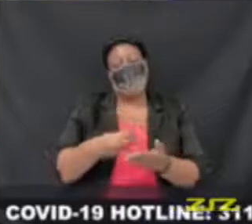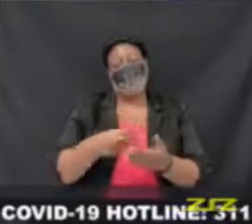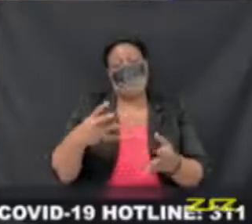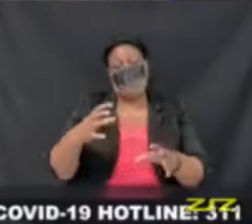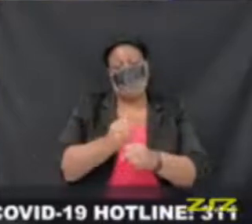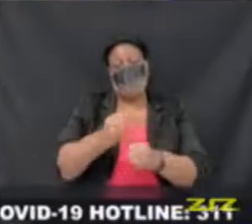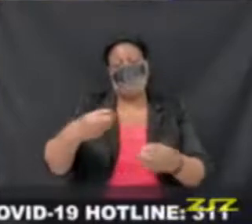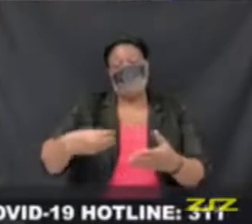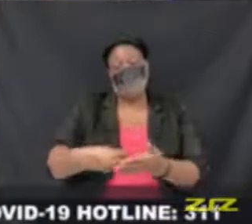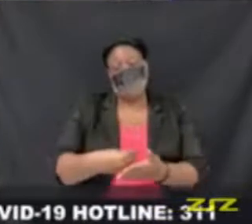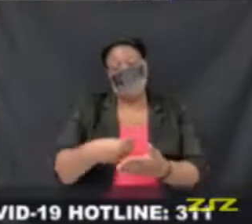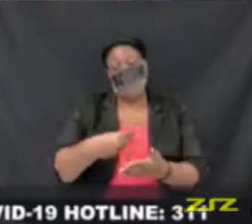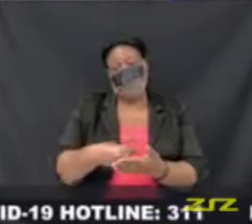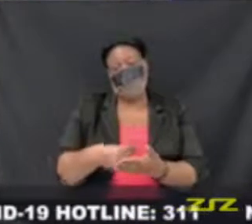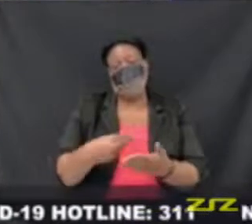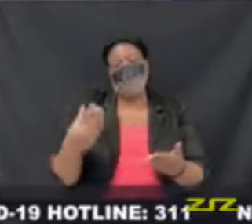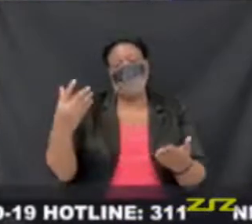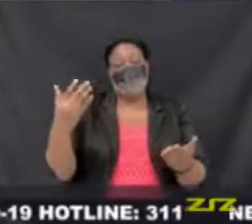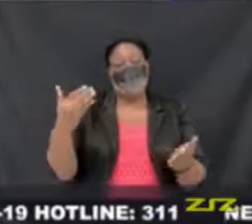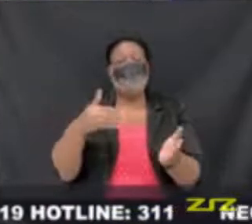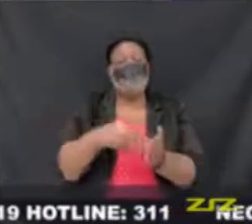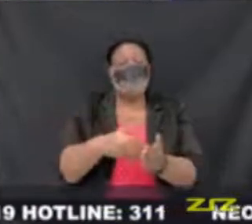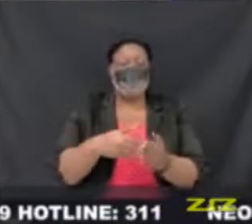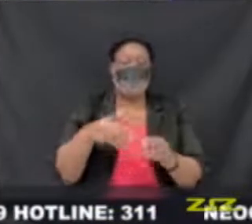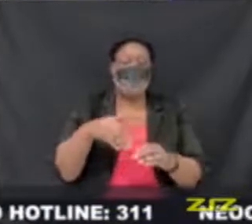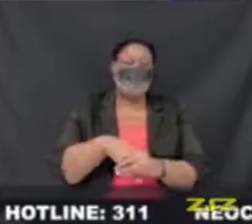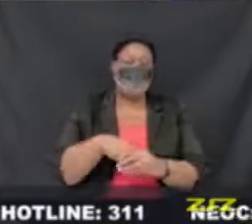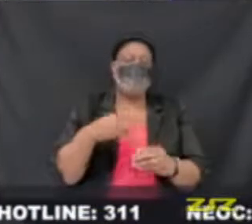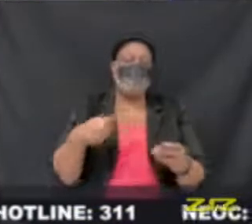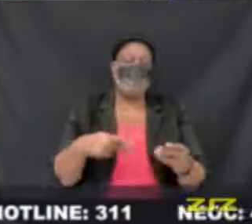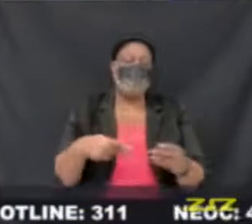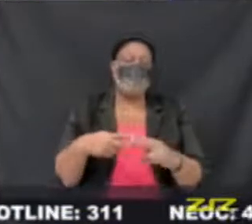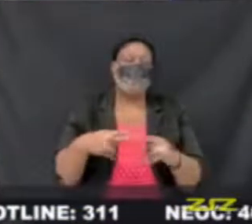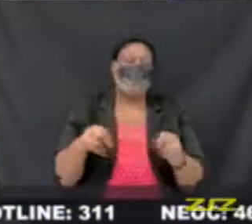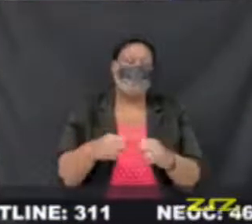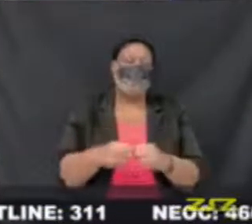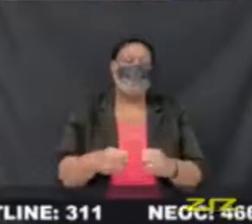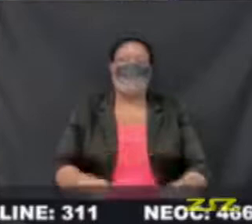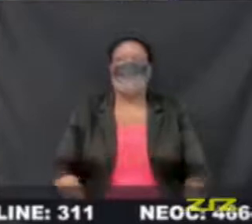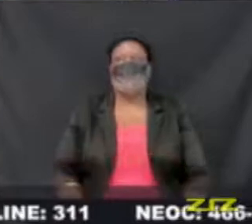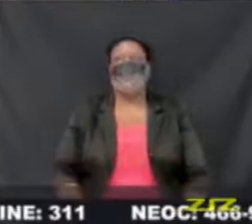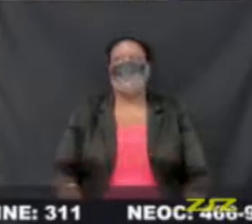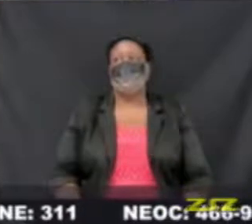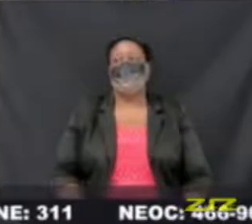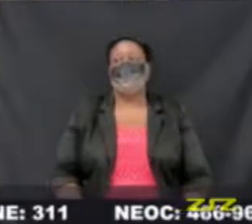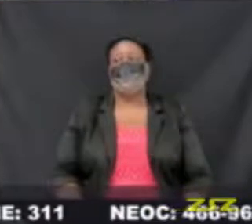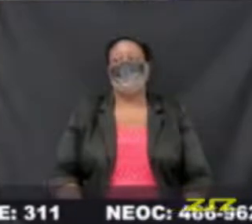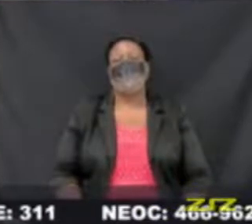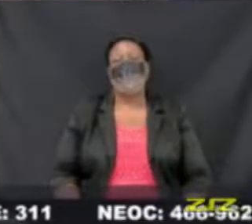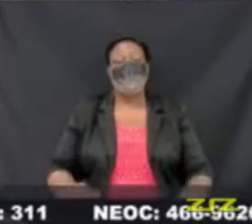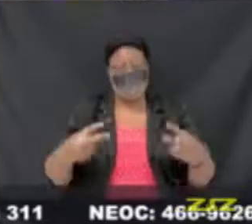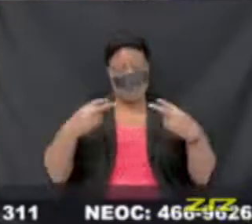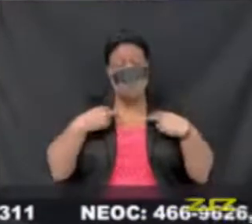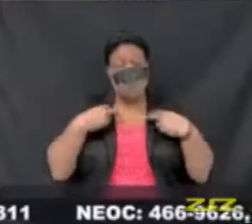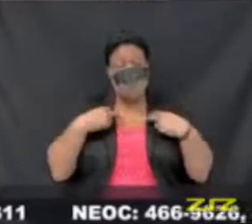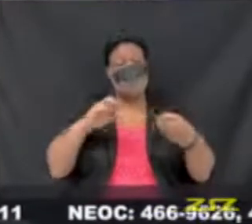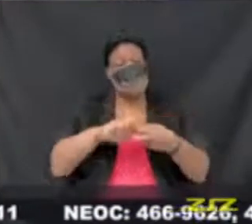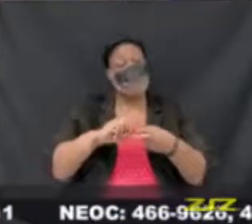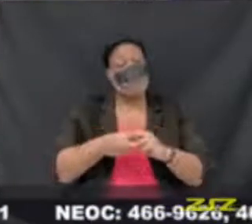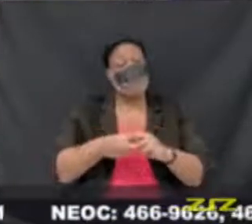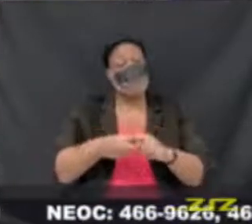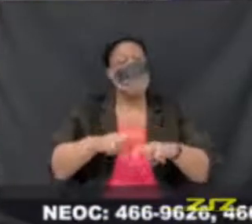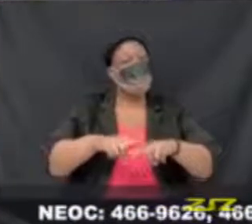in St. Kitts and Nevis. However, like everything else, there'll always be challenges, and I am